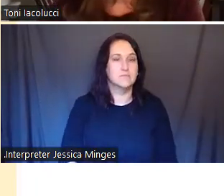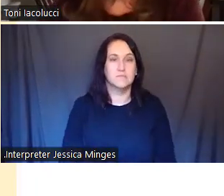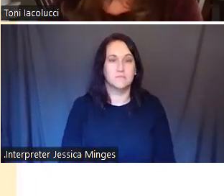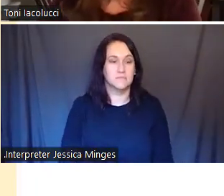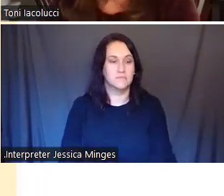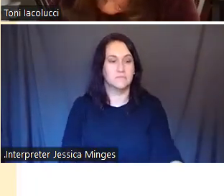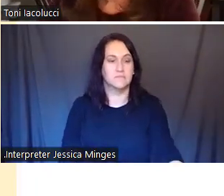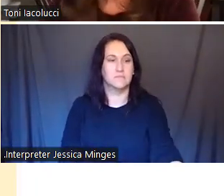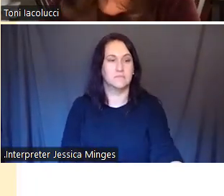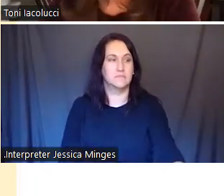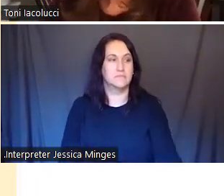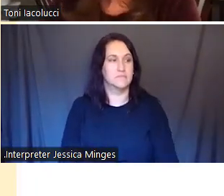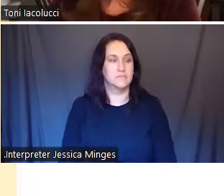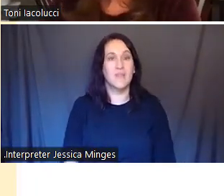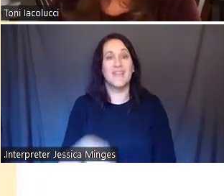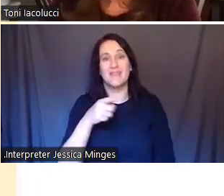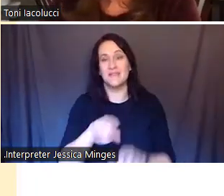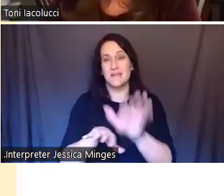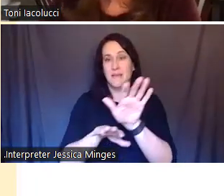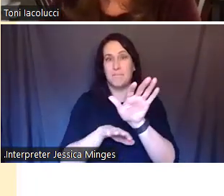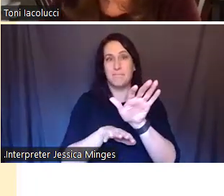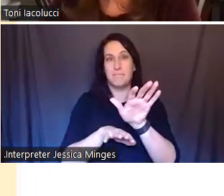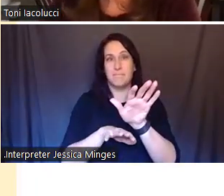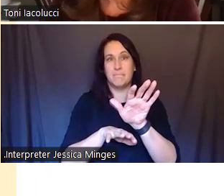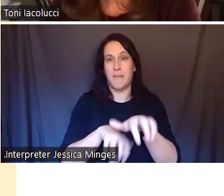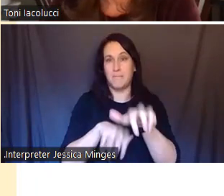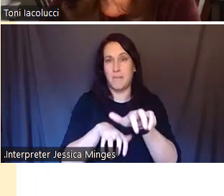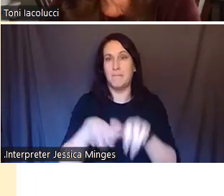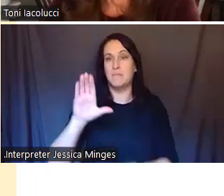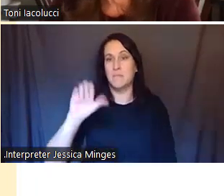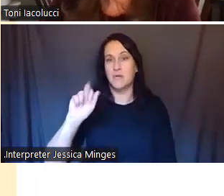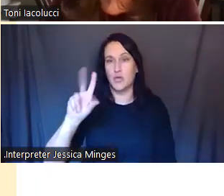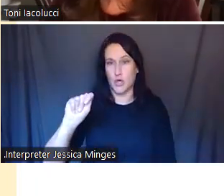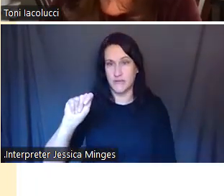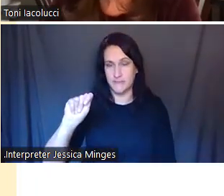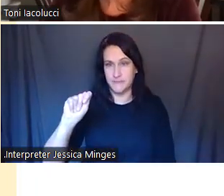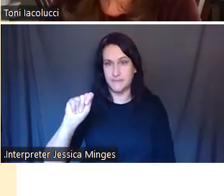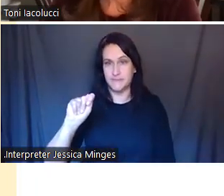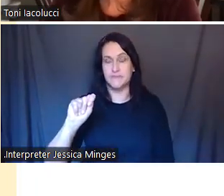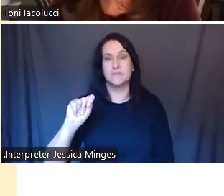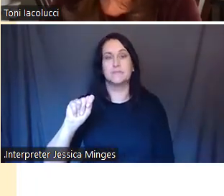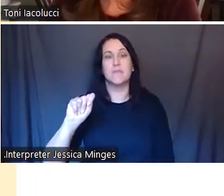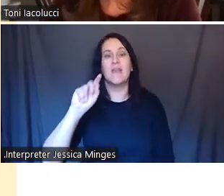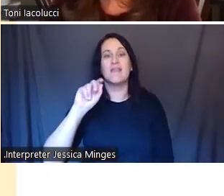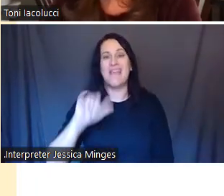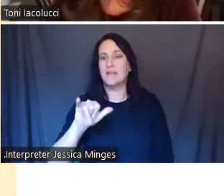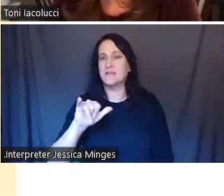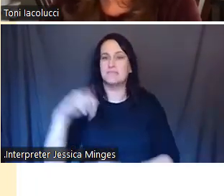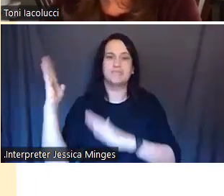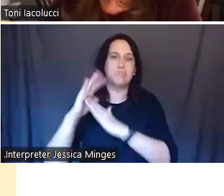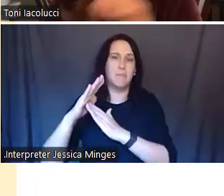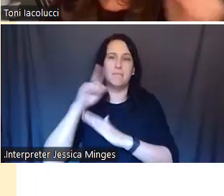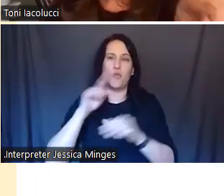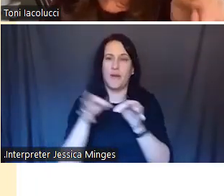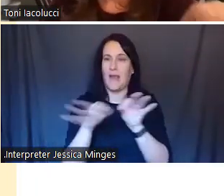Okay, this is CART, computer-assisted real-time transcription. This is the gold standard for